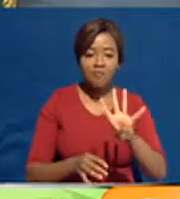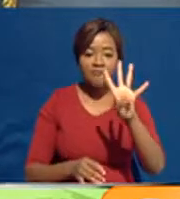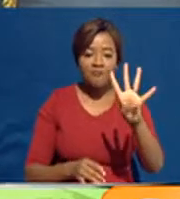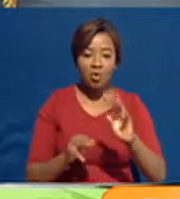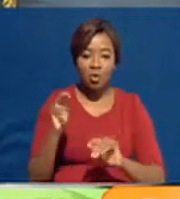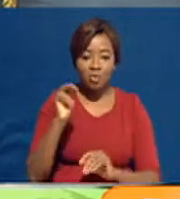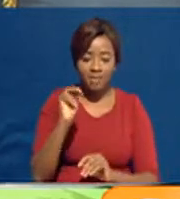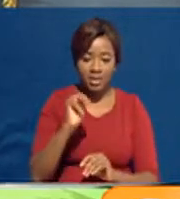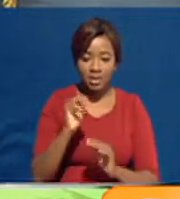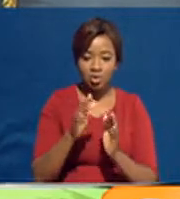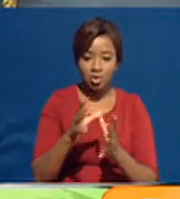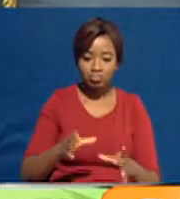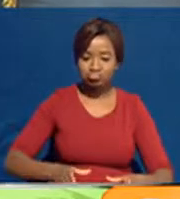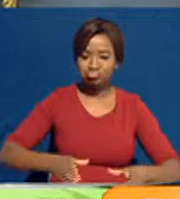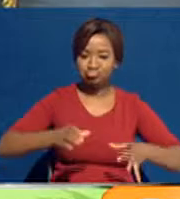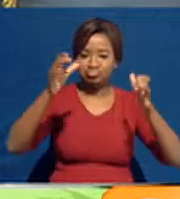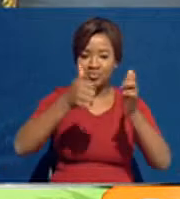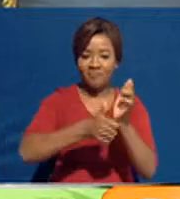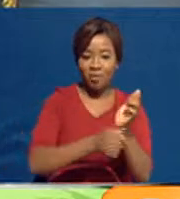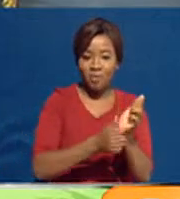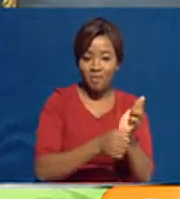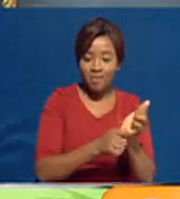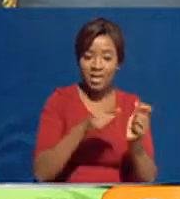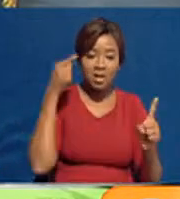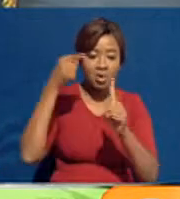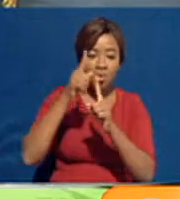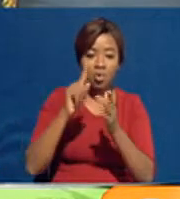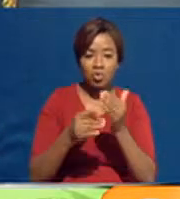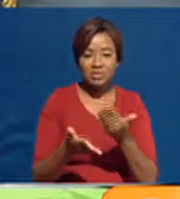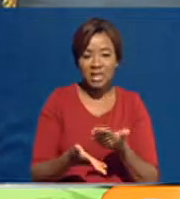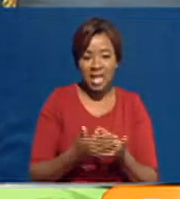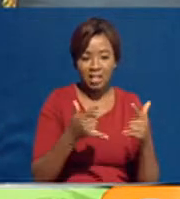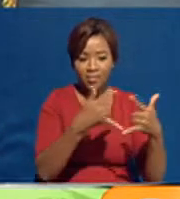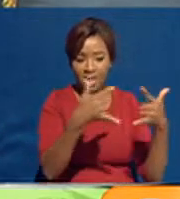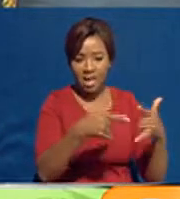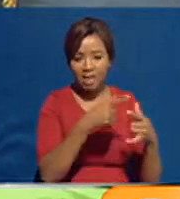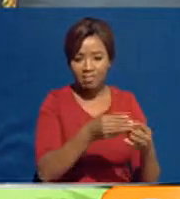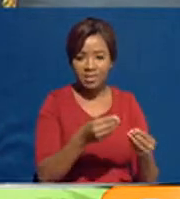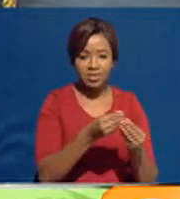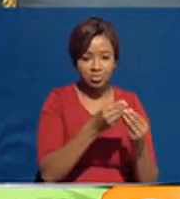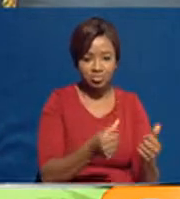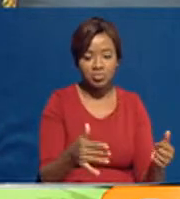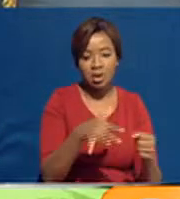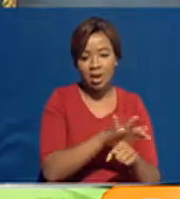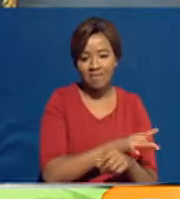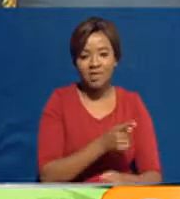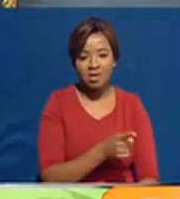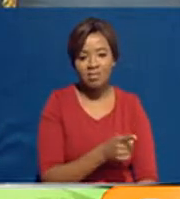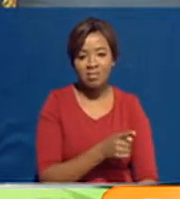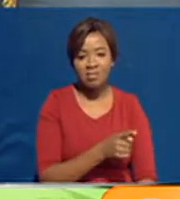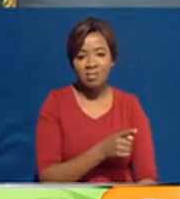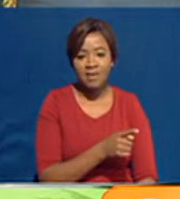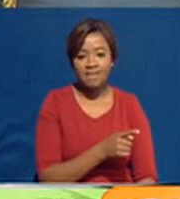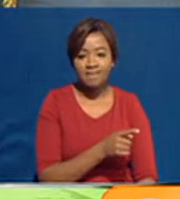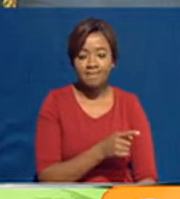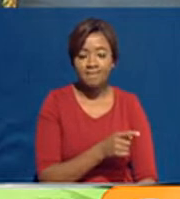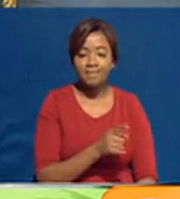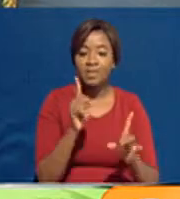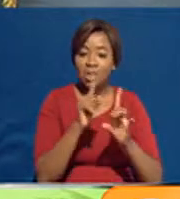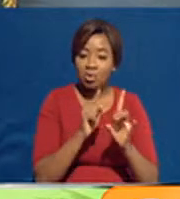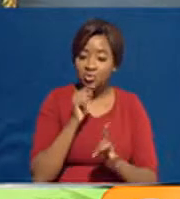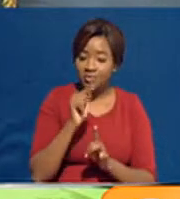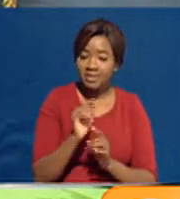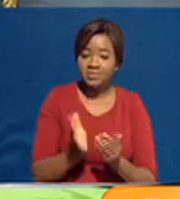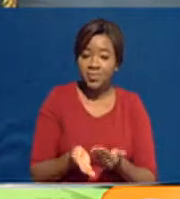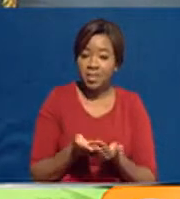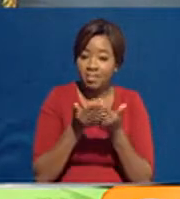of maize this March to bridge the food shortage gap in the country. The head of state said the move will also go a